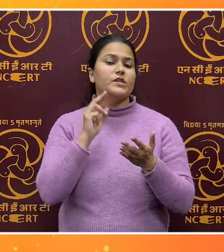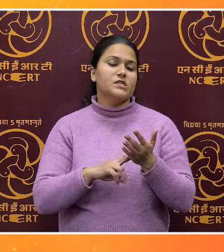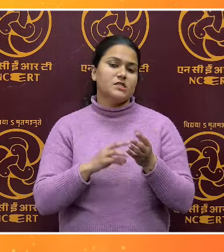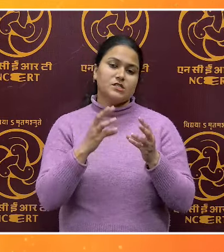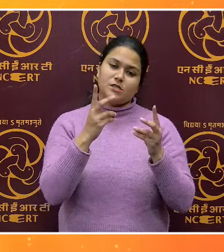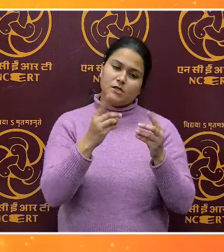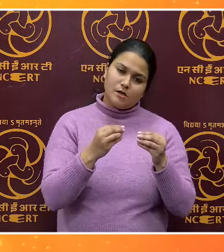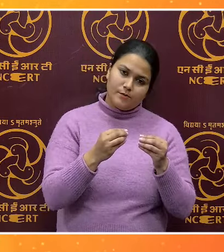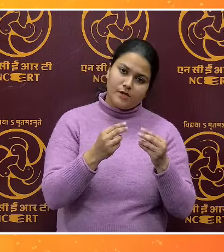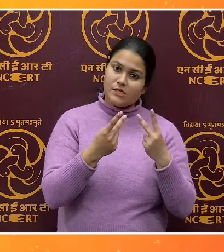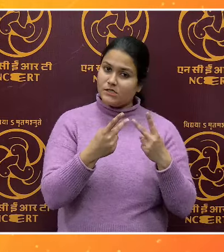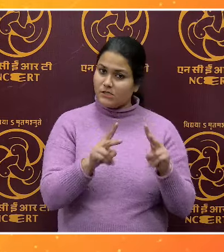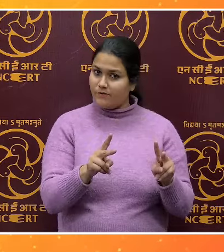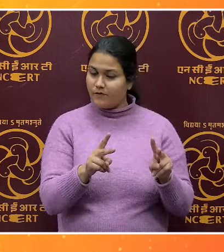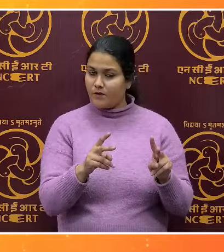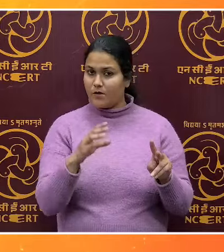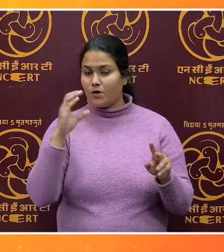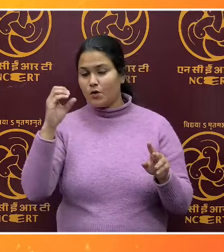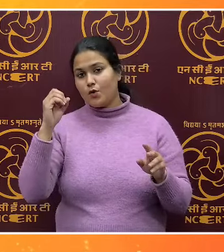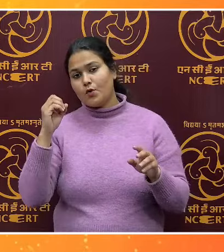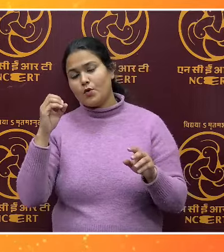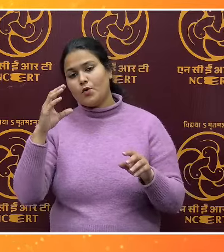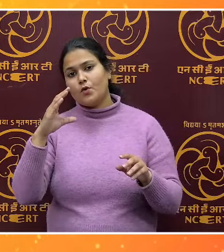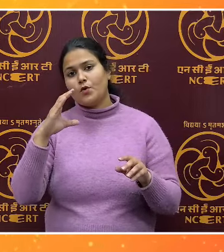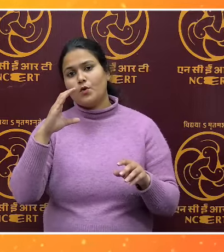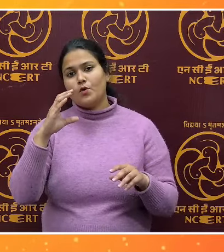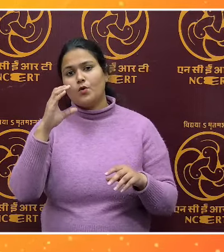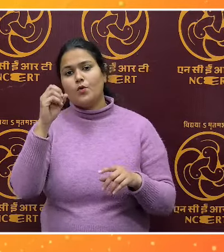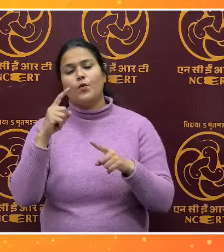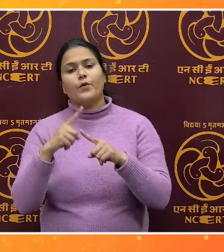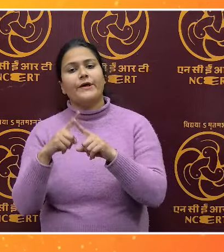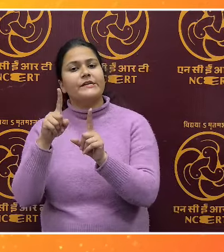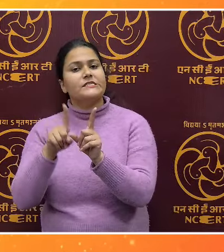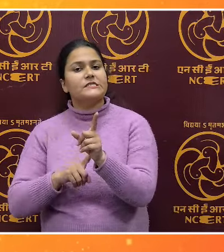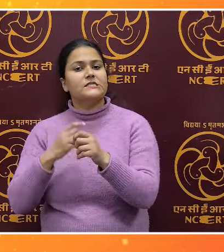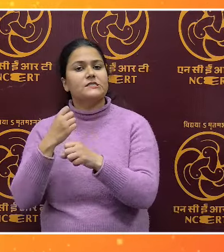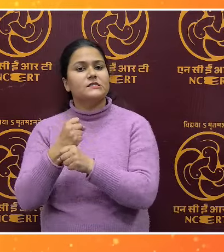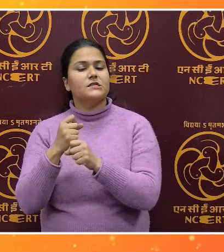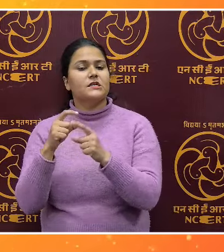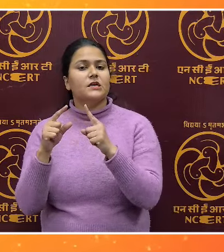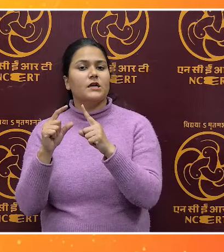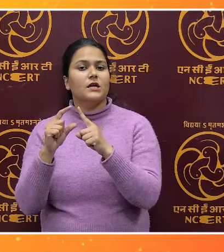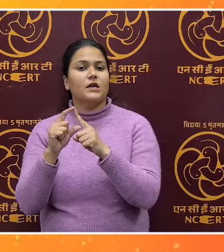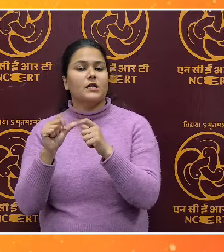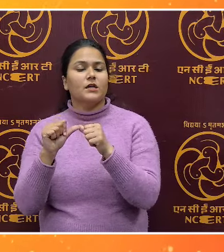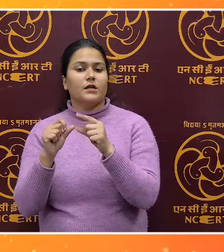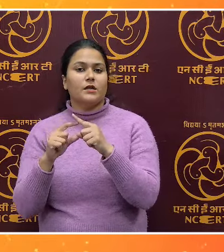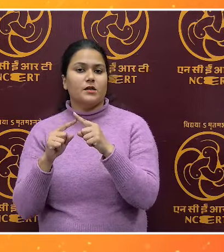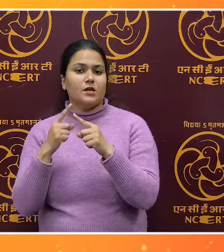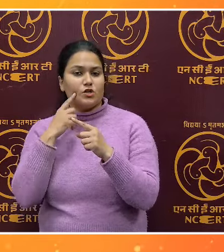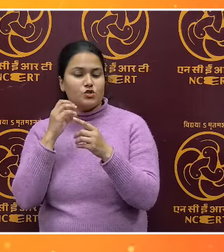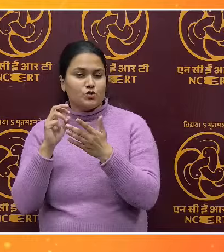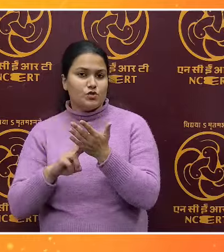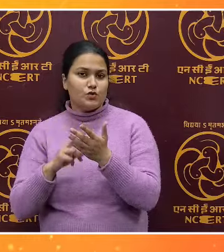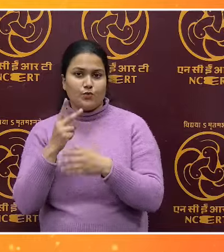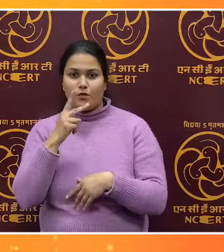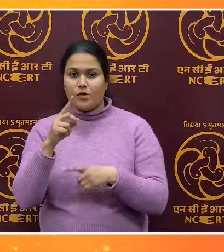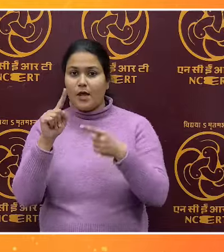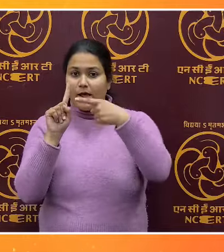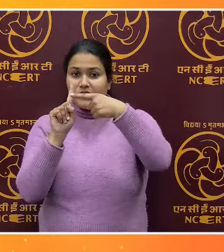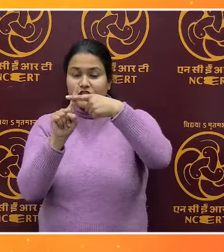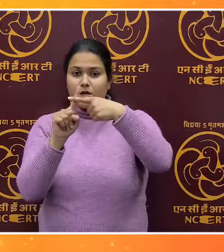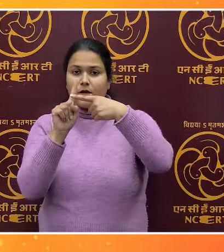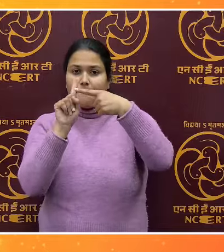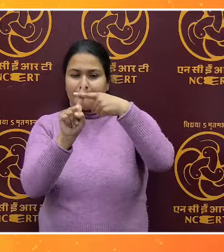number, oxidation numbers like that, the charge which is present on the metal. We can talk